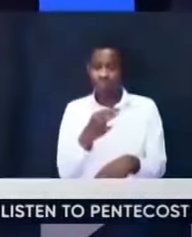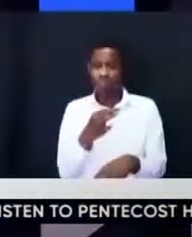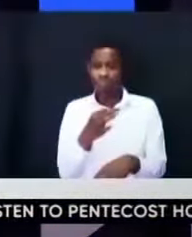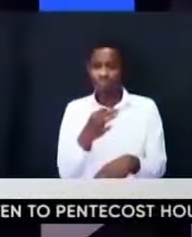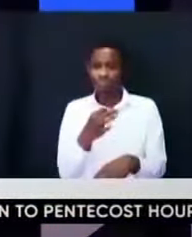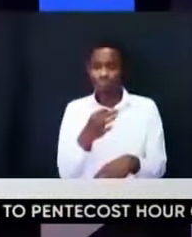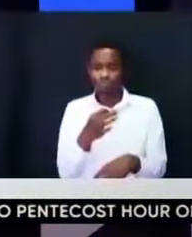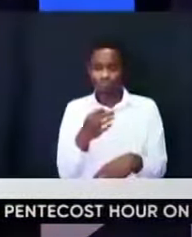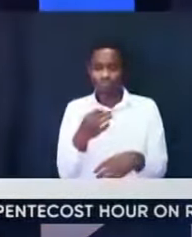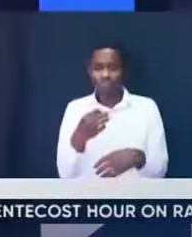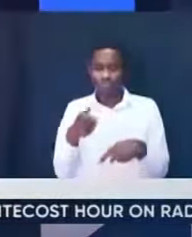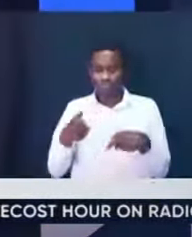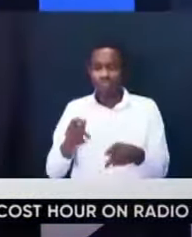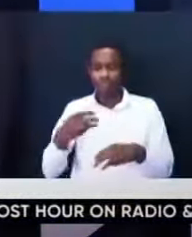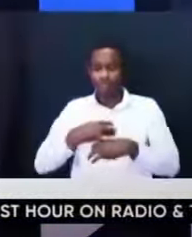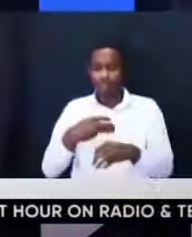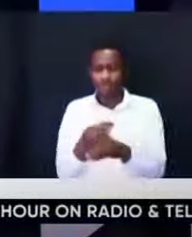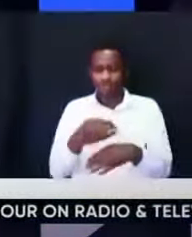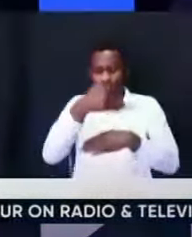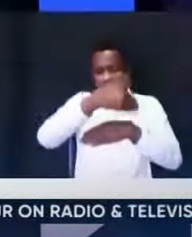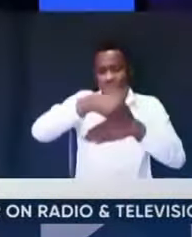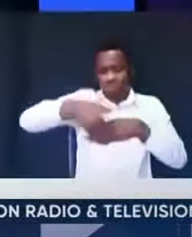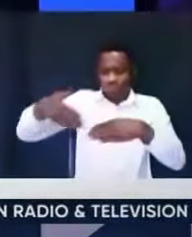let us set boundaries for them with good